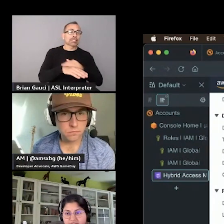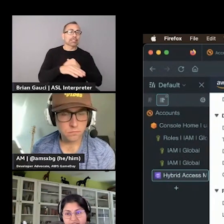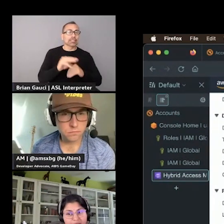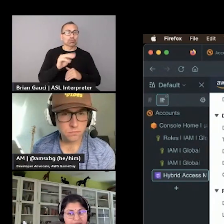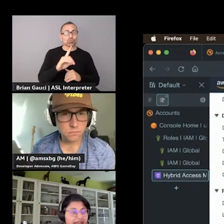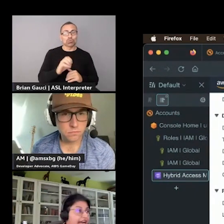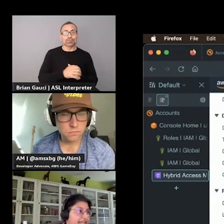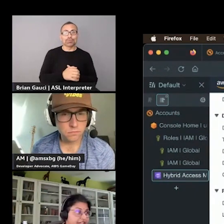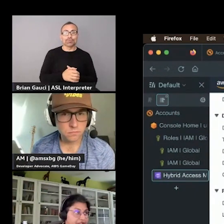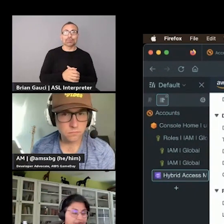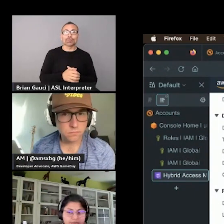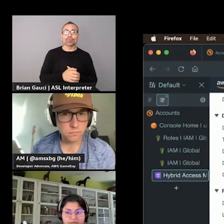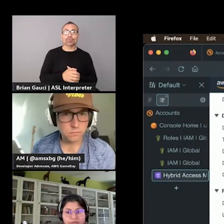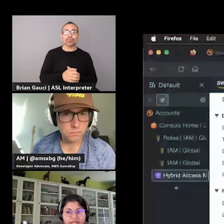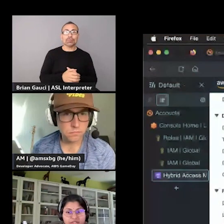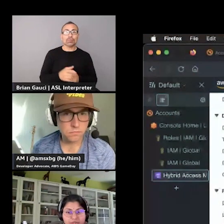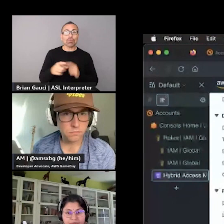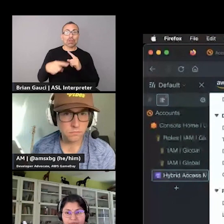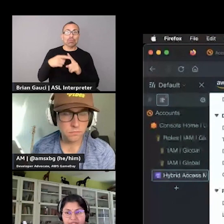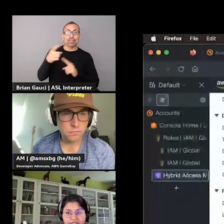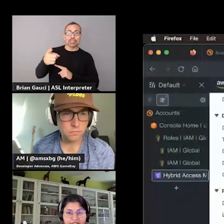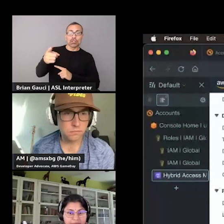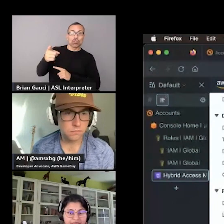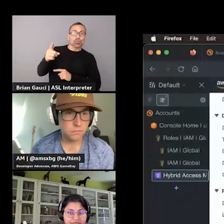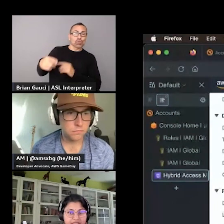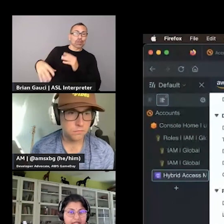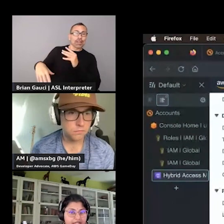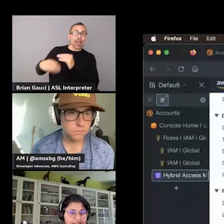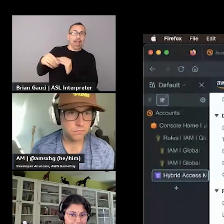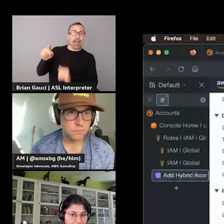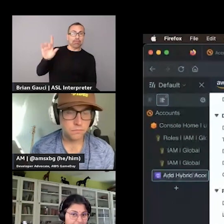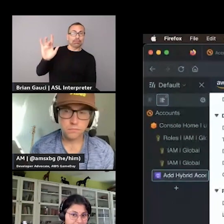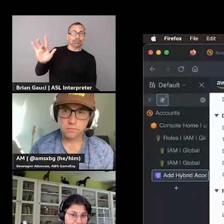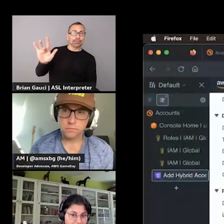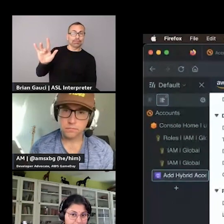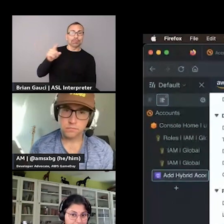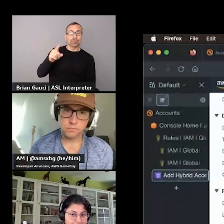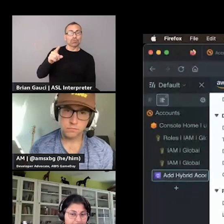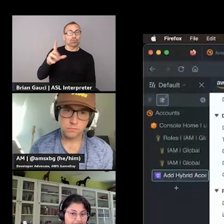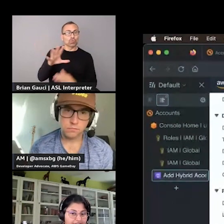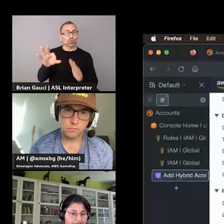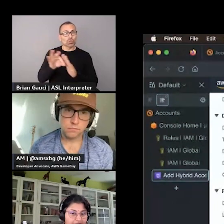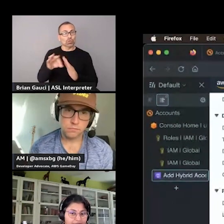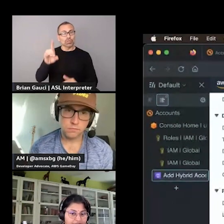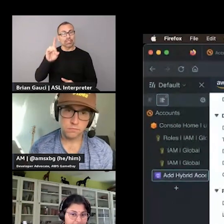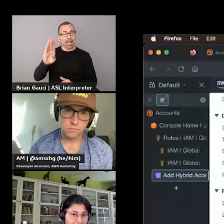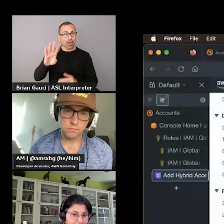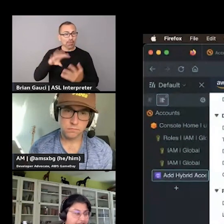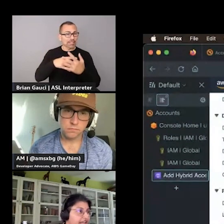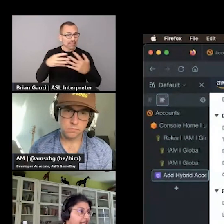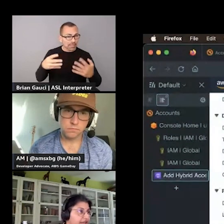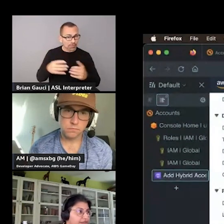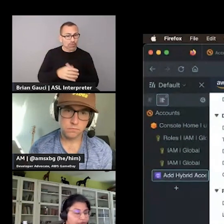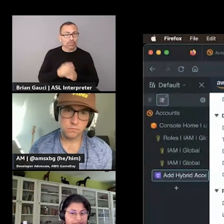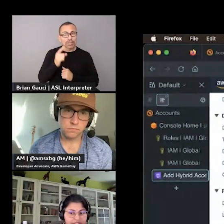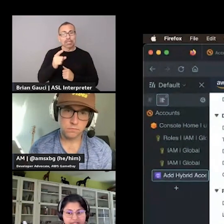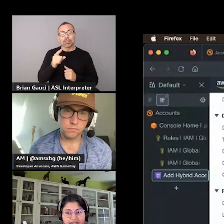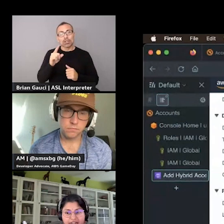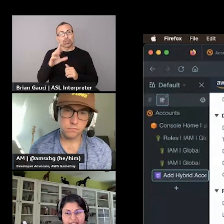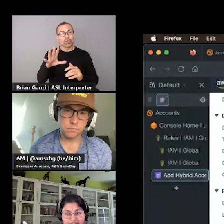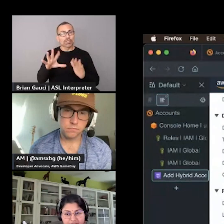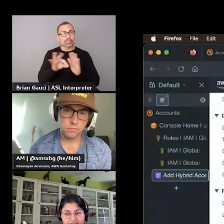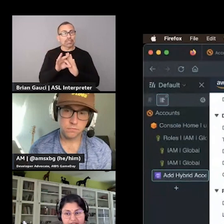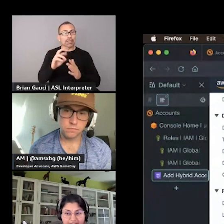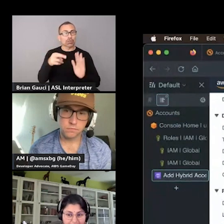You can just come and add here too. You can choose the database tables and you can select the IAM roles